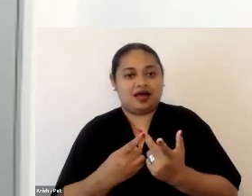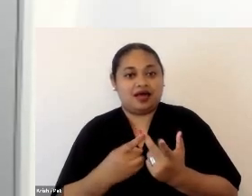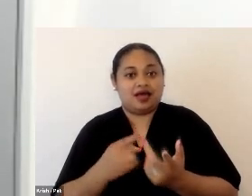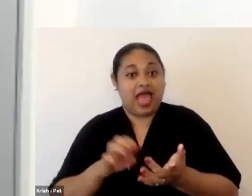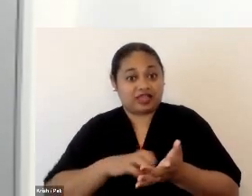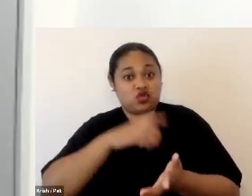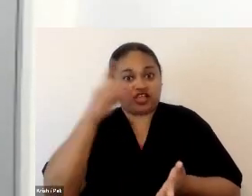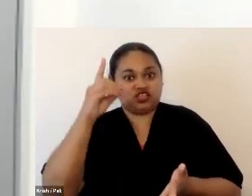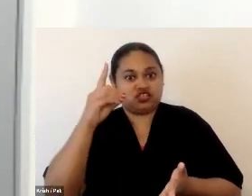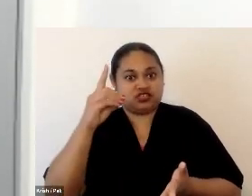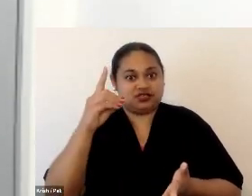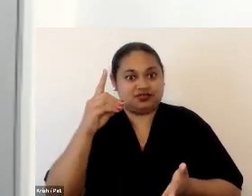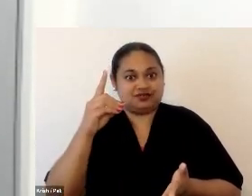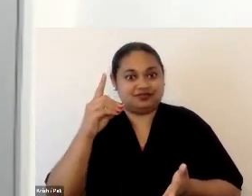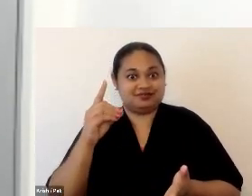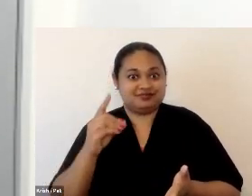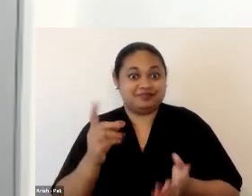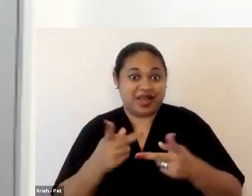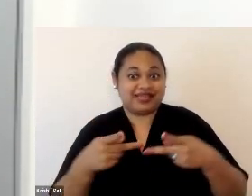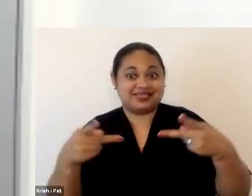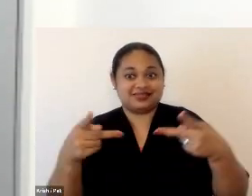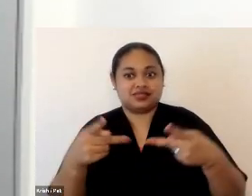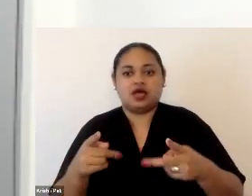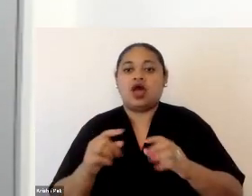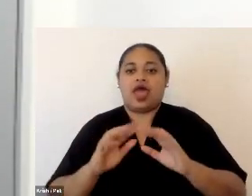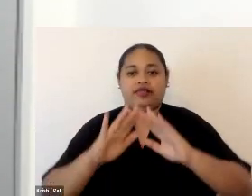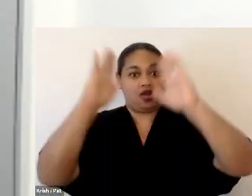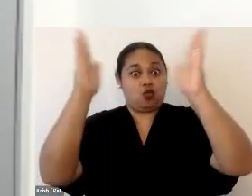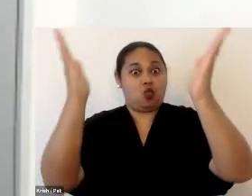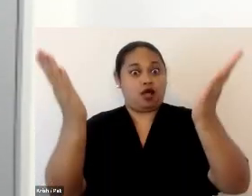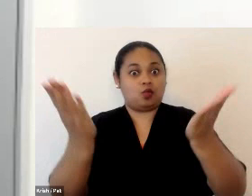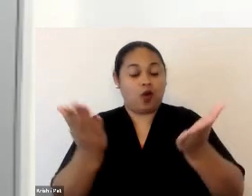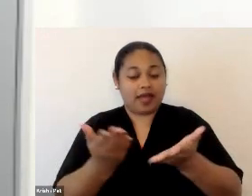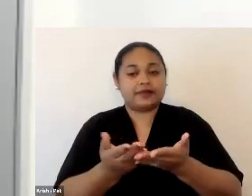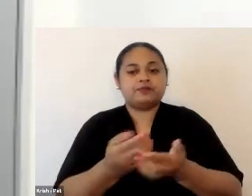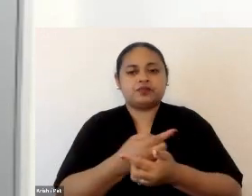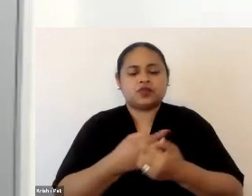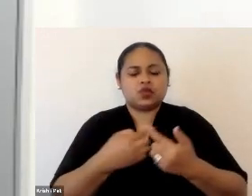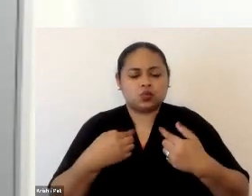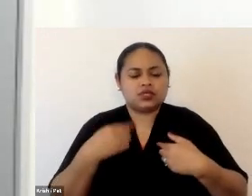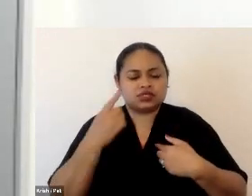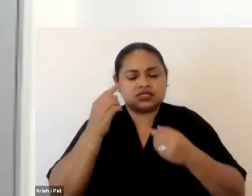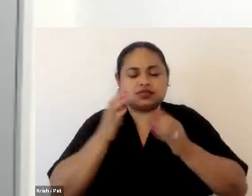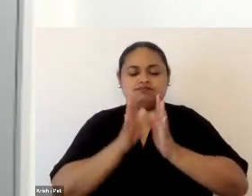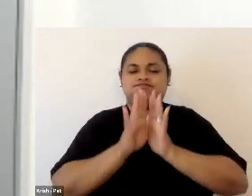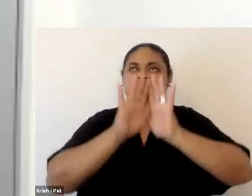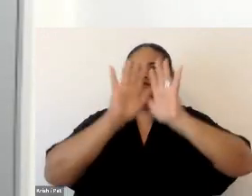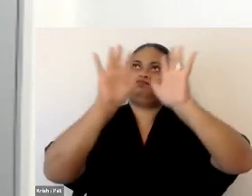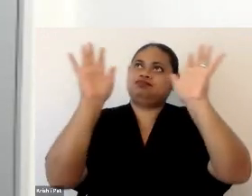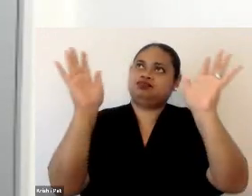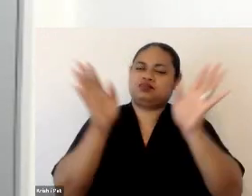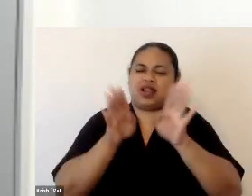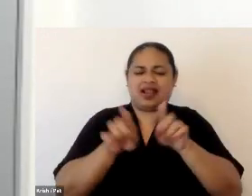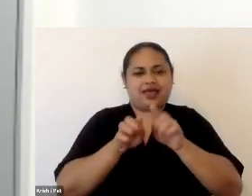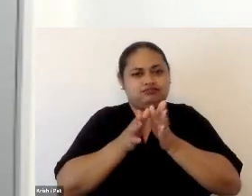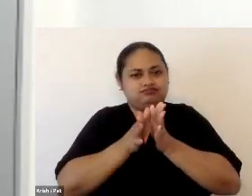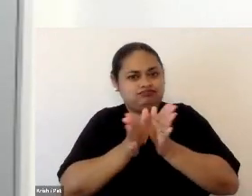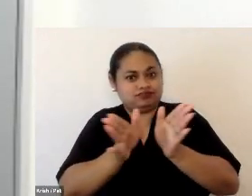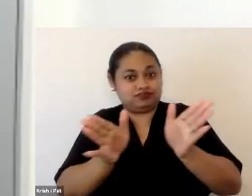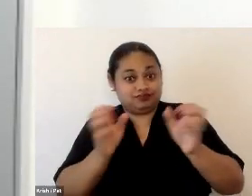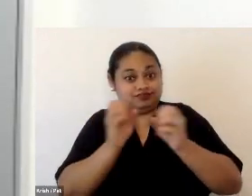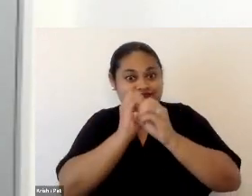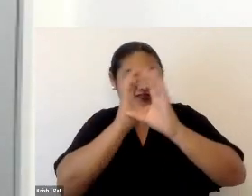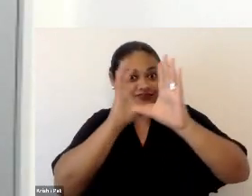and worldwide. So we looked broadly at the topic of how we can best